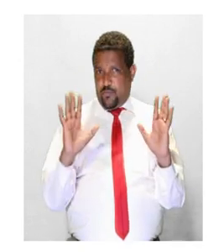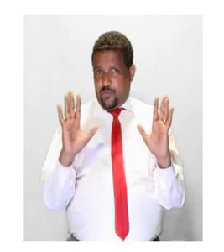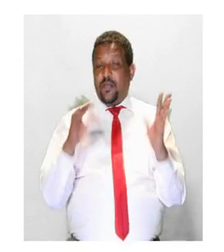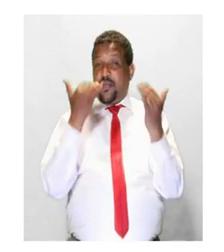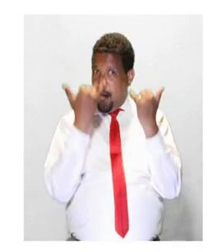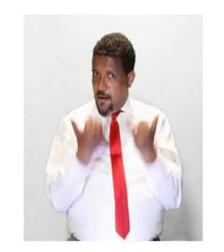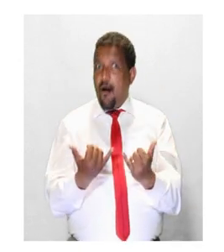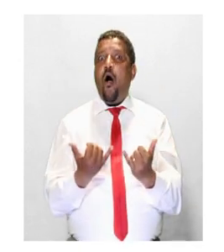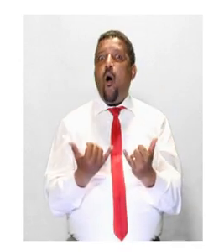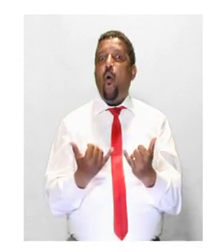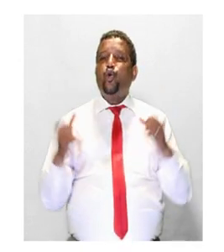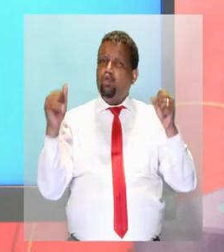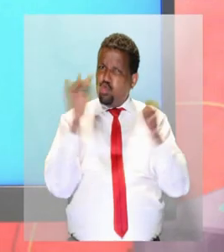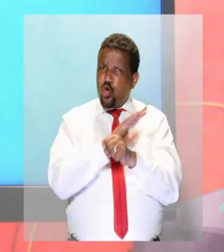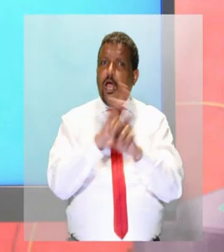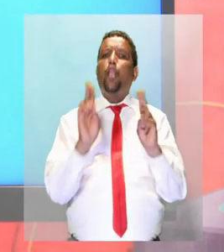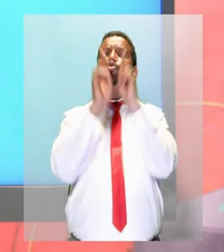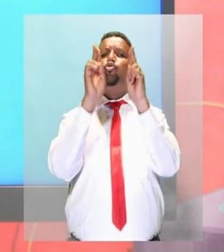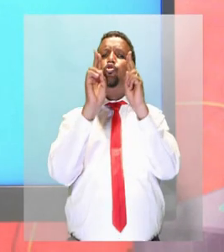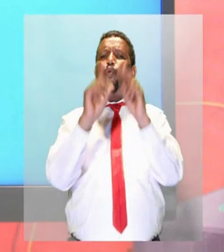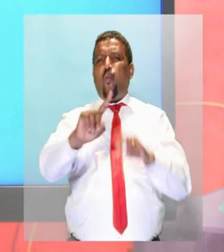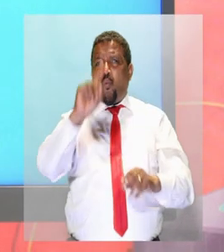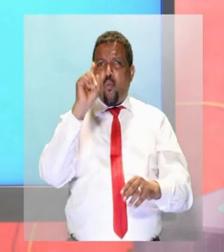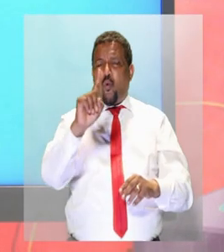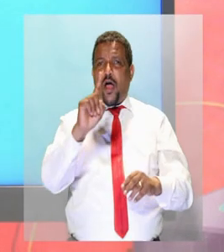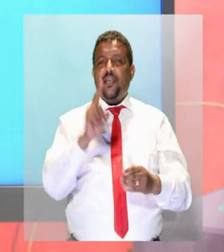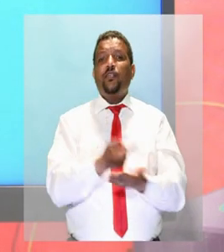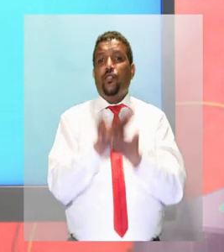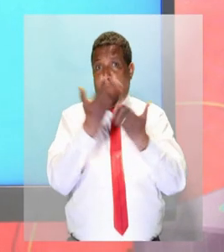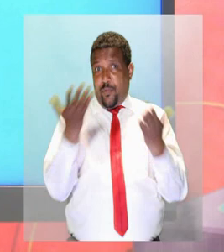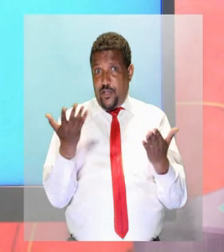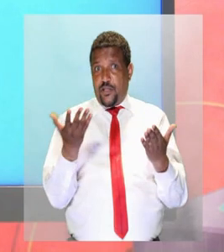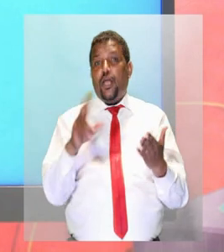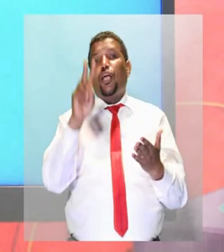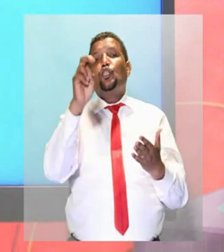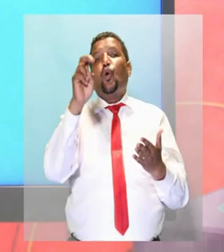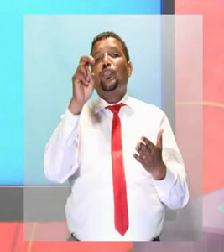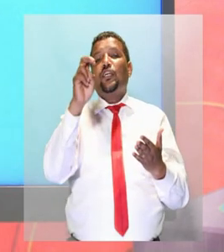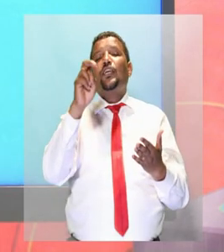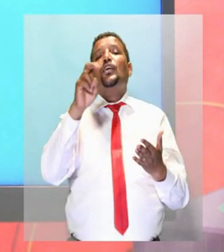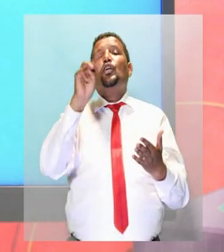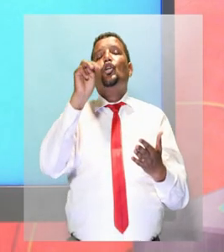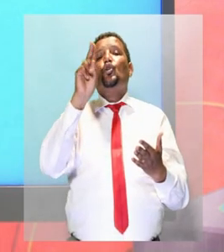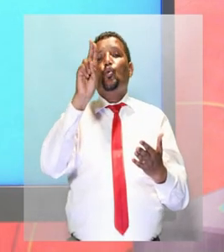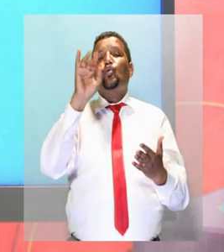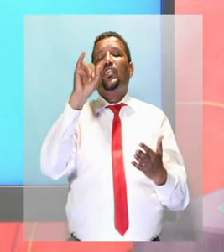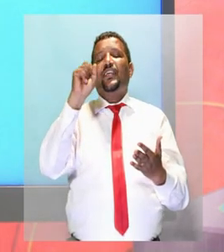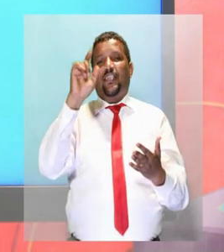the total utility of one unit of a commodity is 20 utils.